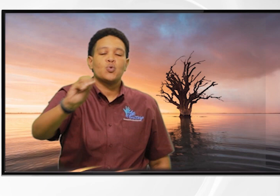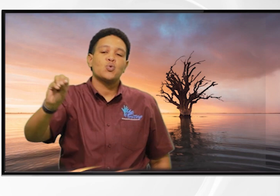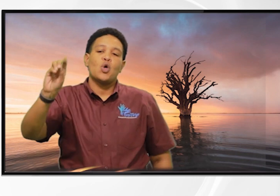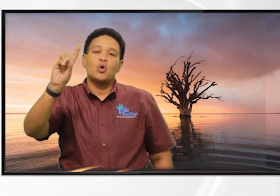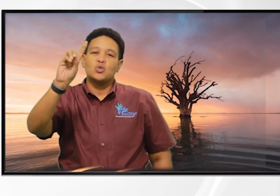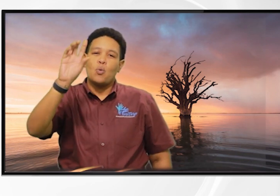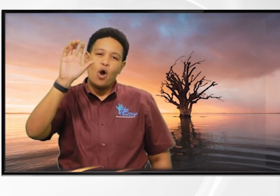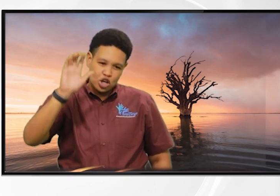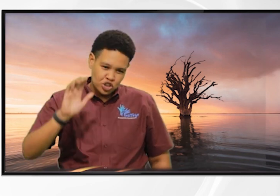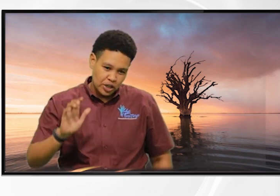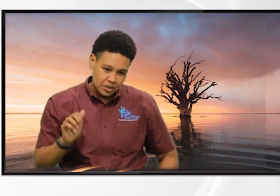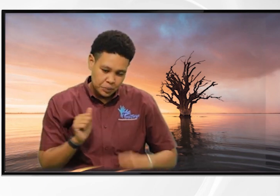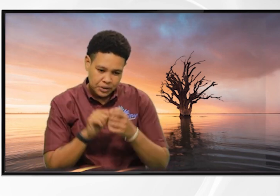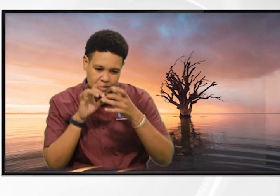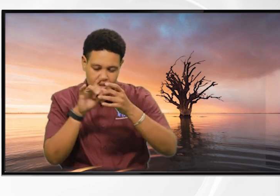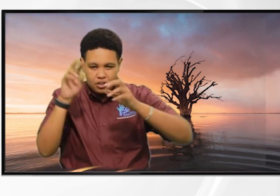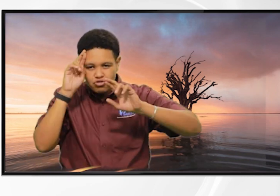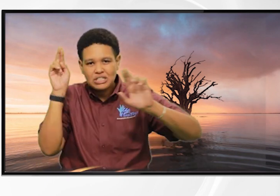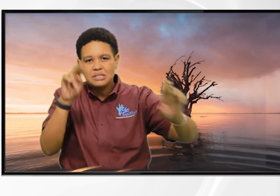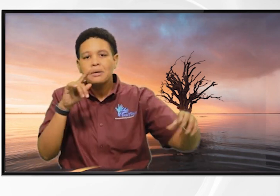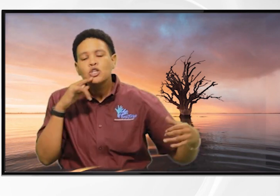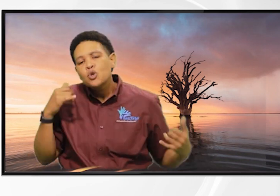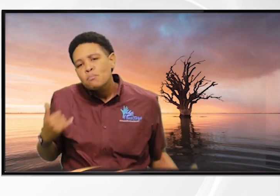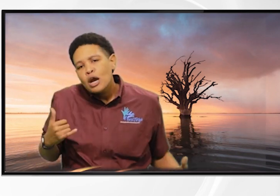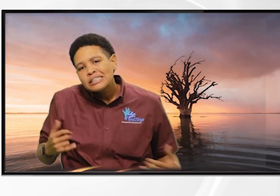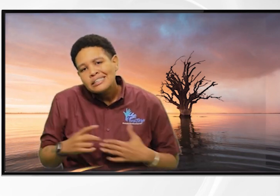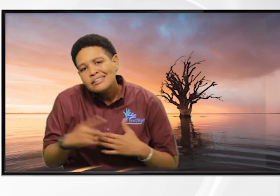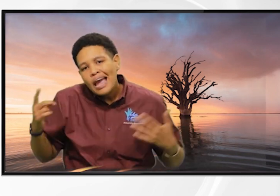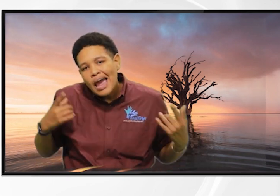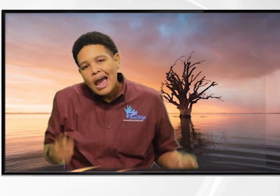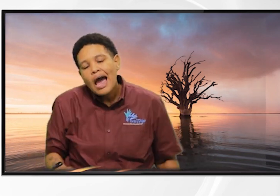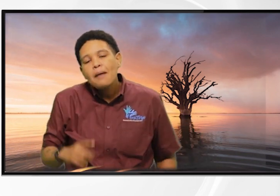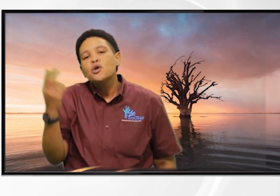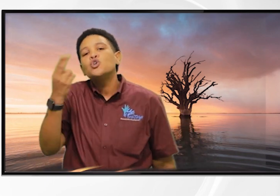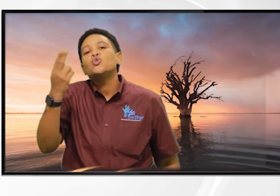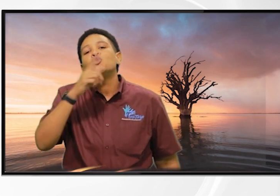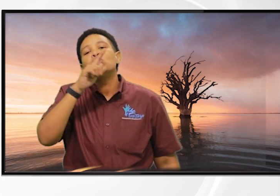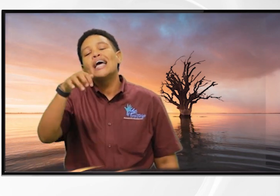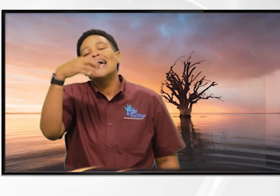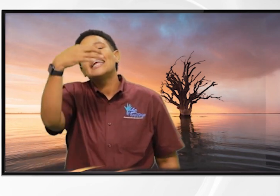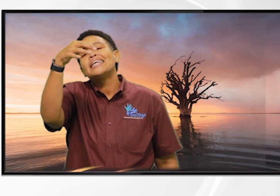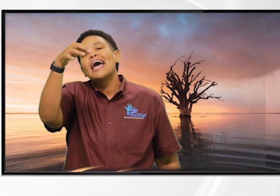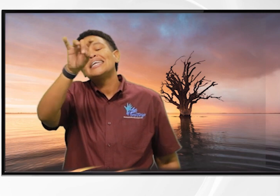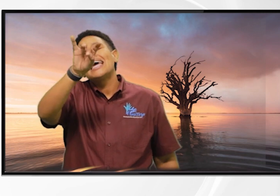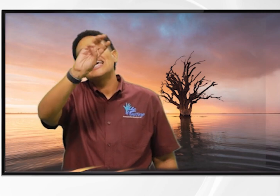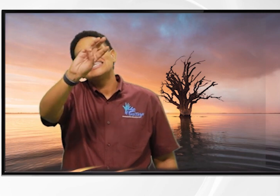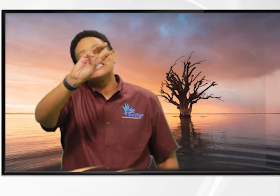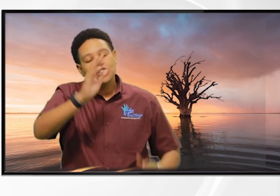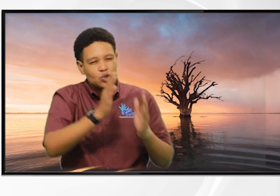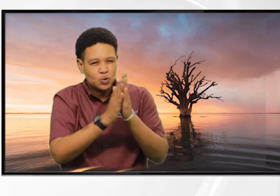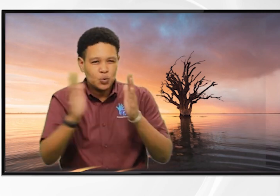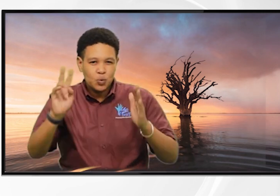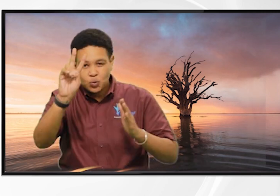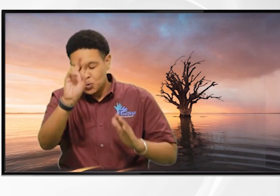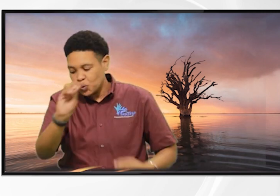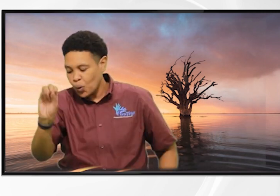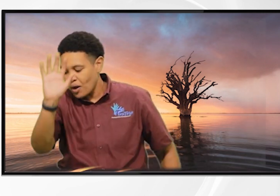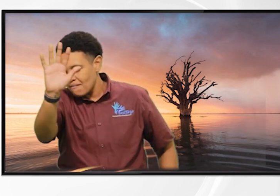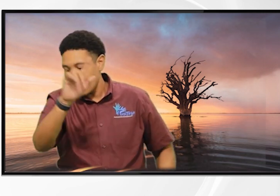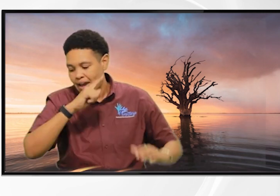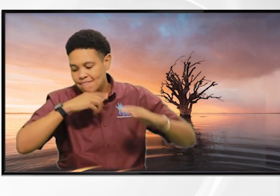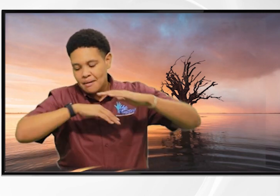2100, with respect to present day, using a 1986 to